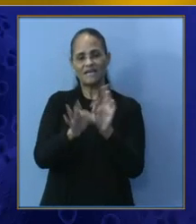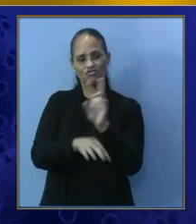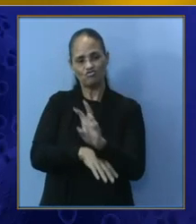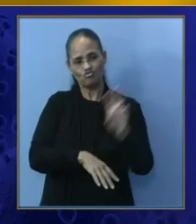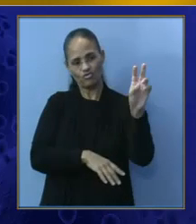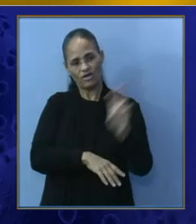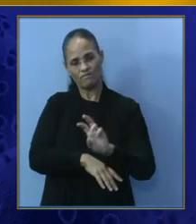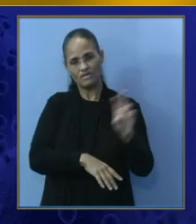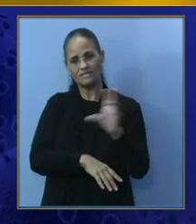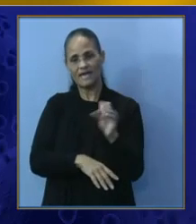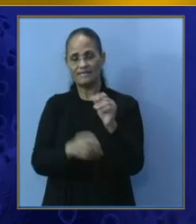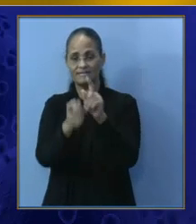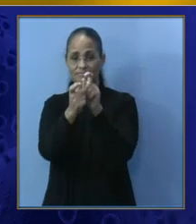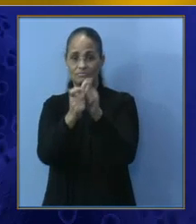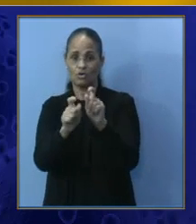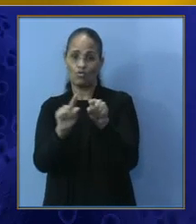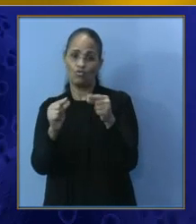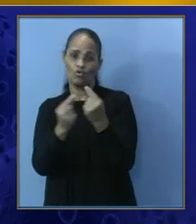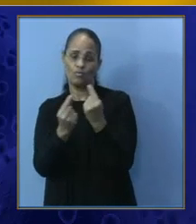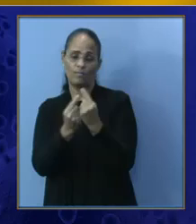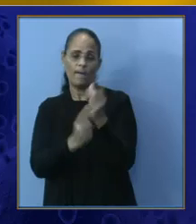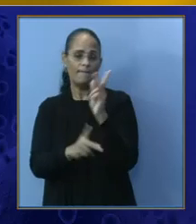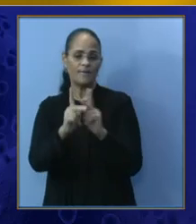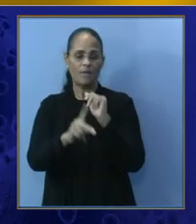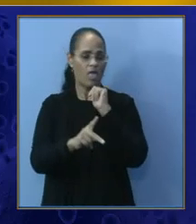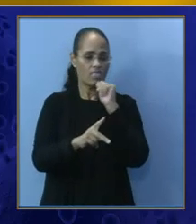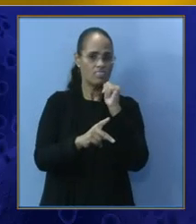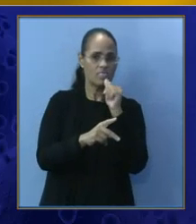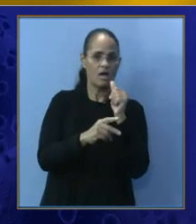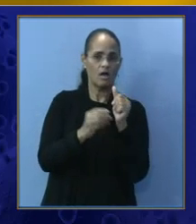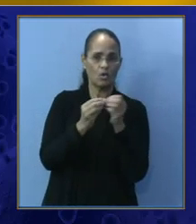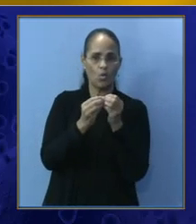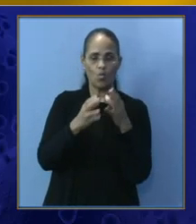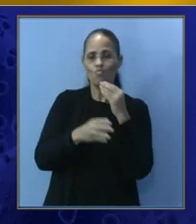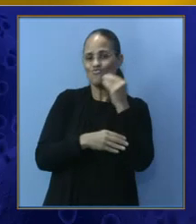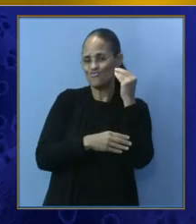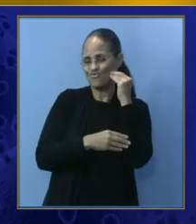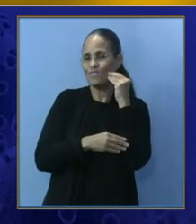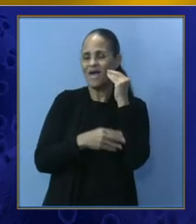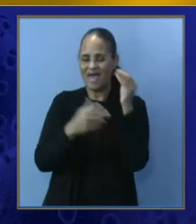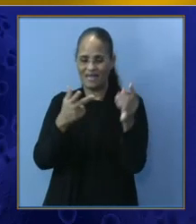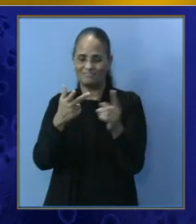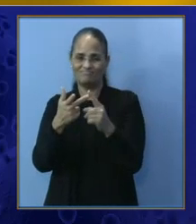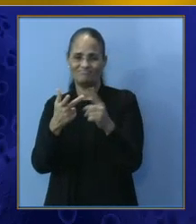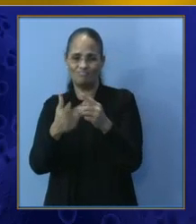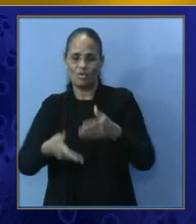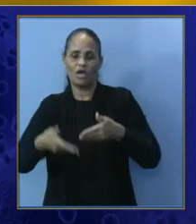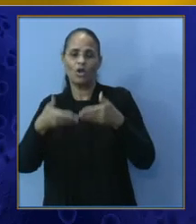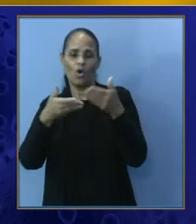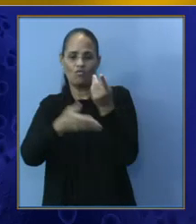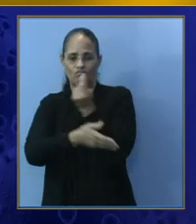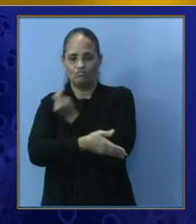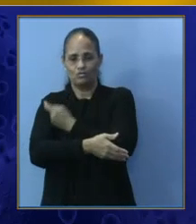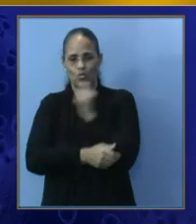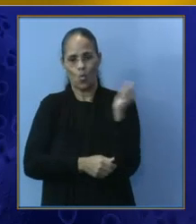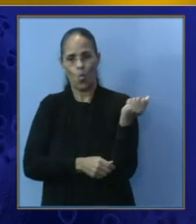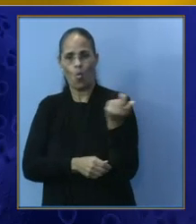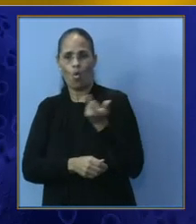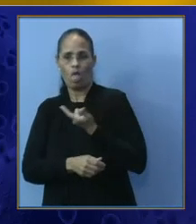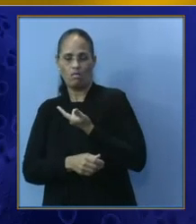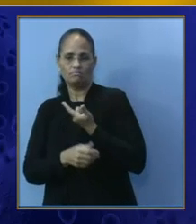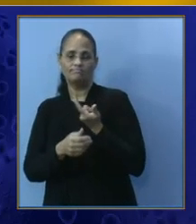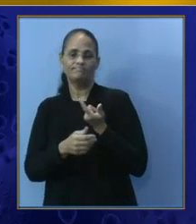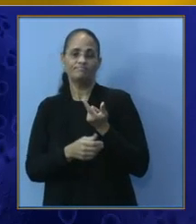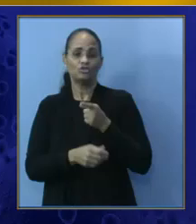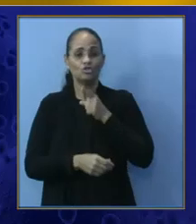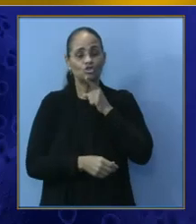and specific groups such as the unsheltered persons, and eventually Phase 3 when we can offer the vaccine to everyone. The aim is